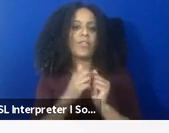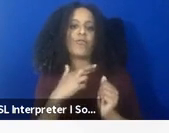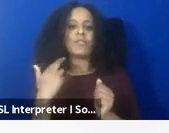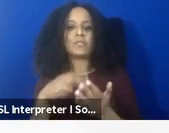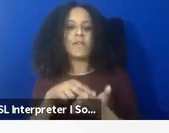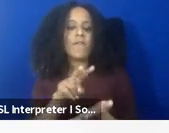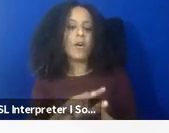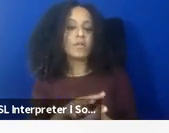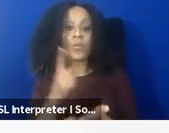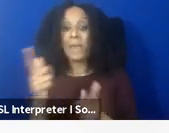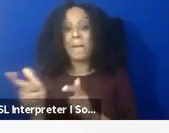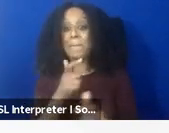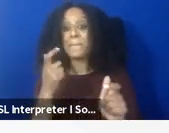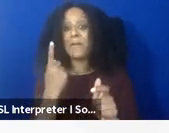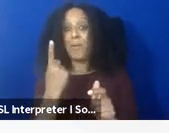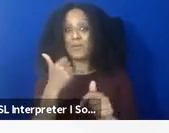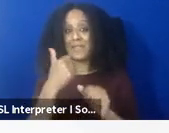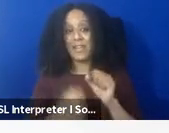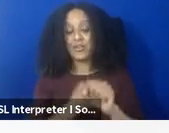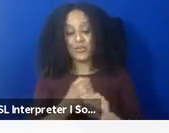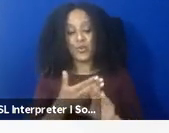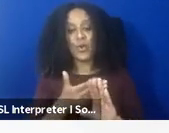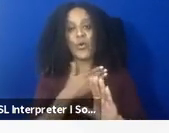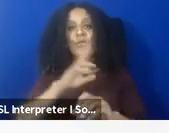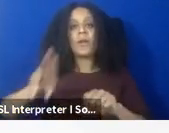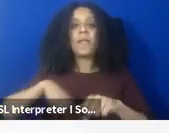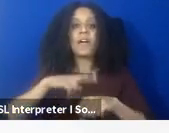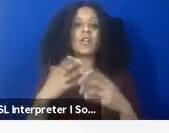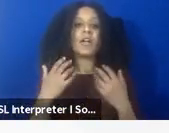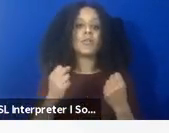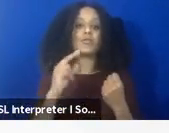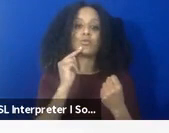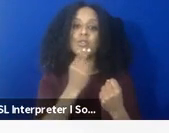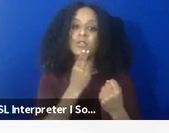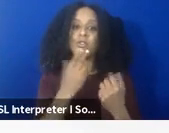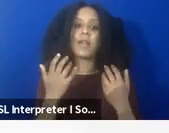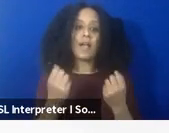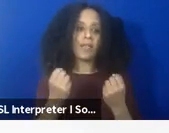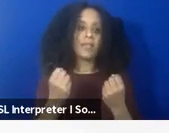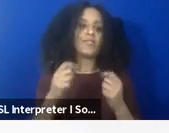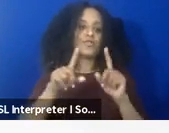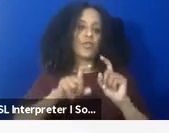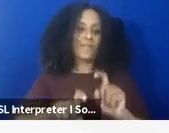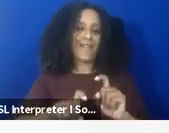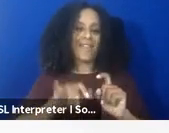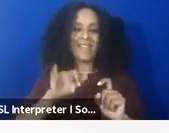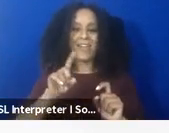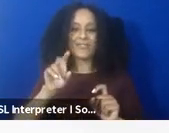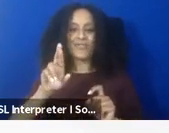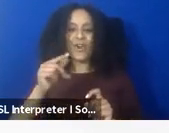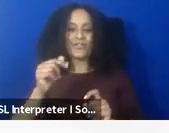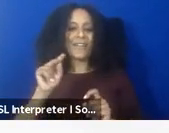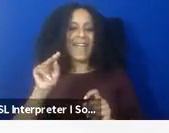And one of the first big ones was 10 years ago, and it was from the National Health and Nutrition Examination Survey, the NHANES survey that Dr. Gaffney